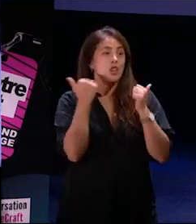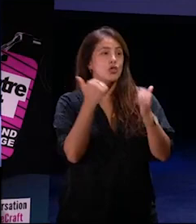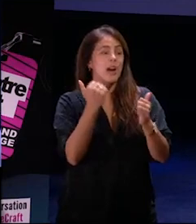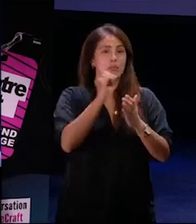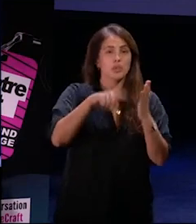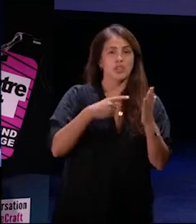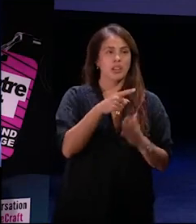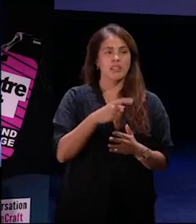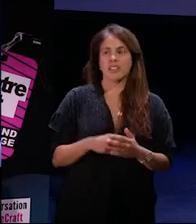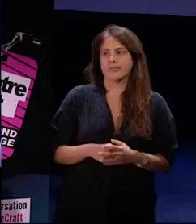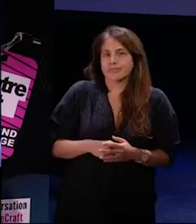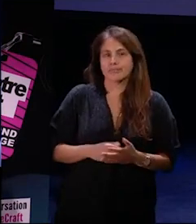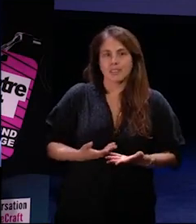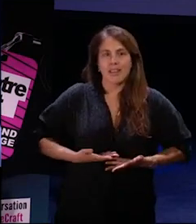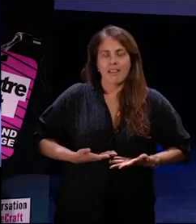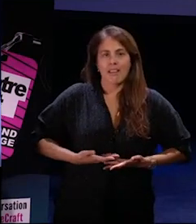they don't care.